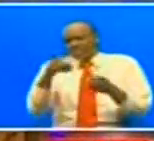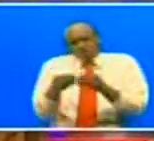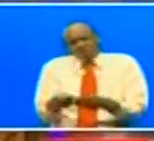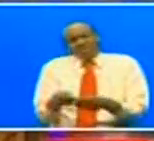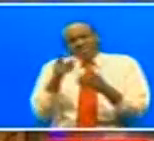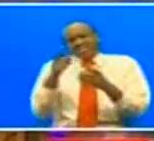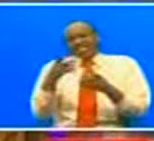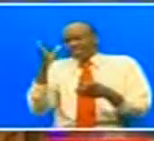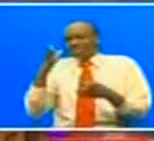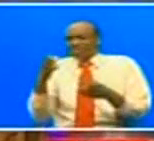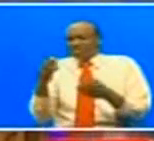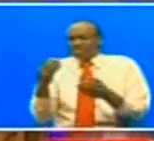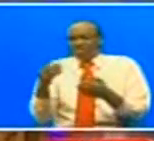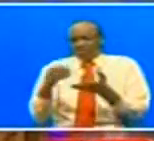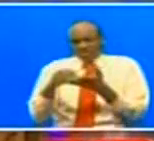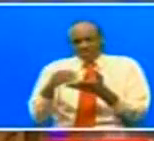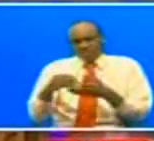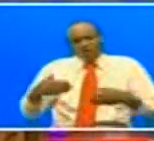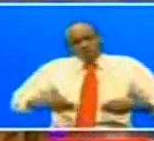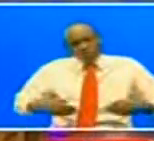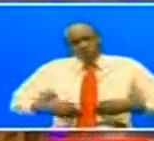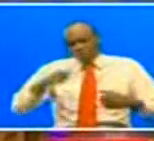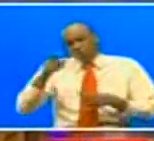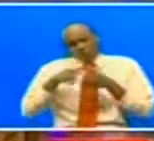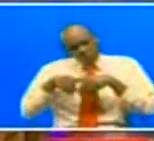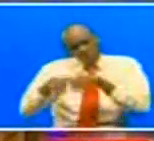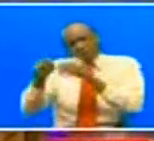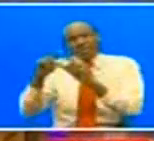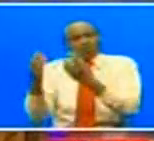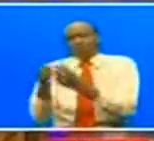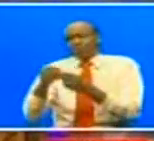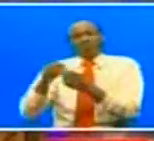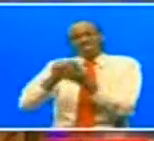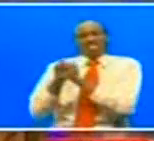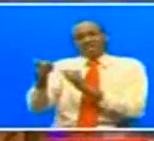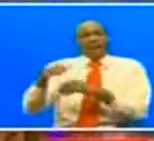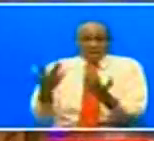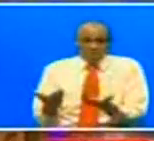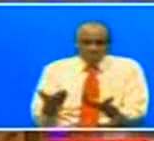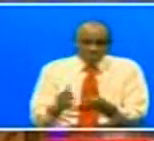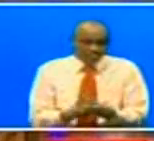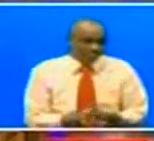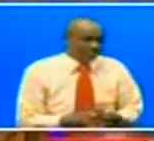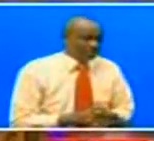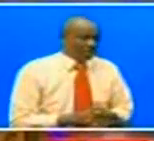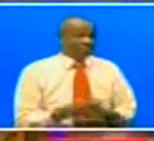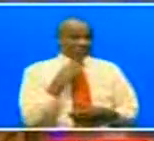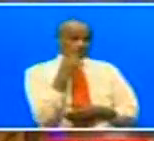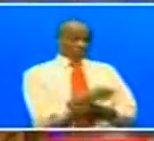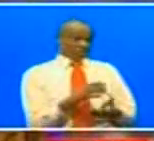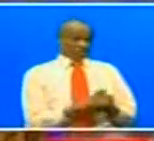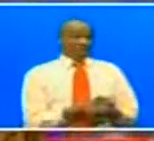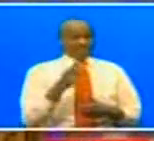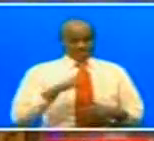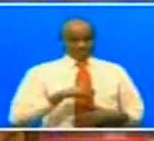de-radicalize those youth who are already radicalized? This is a fantastically complicated area. As I say, I don't say this boastfully,